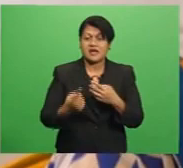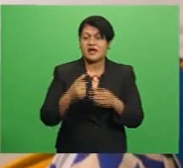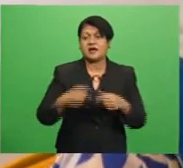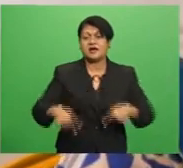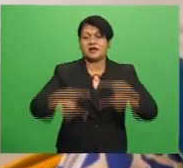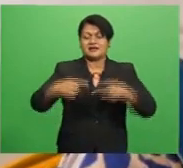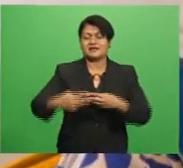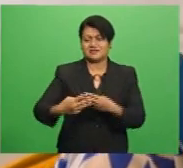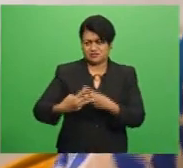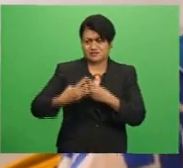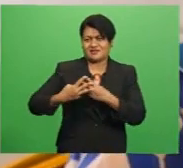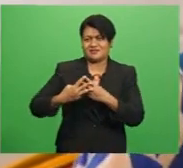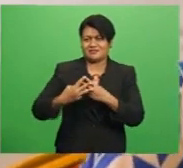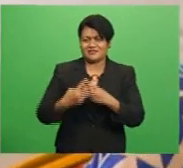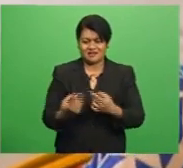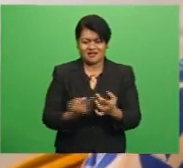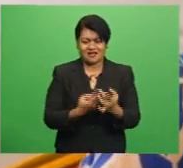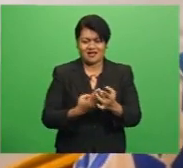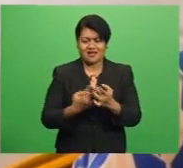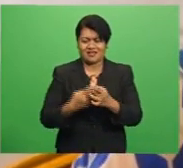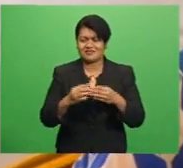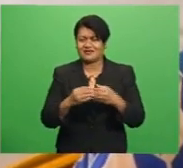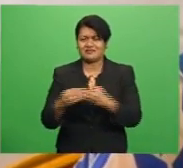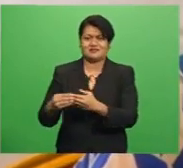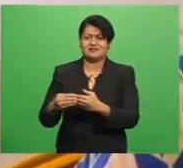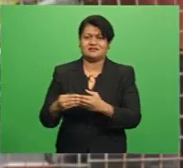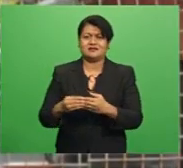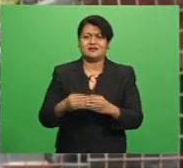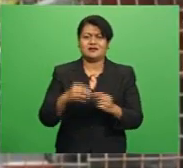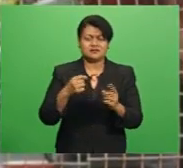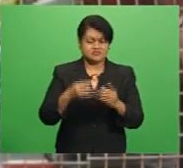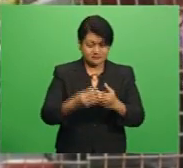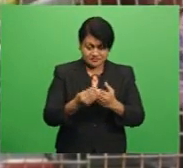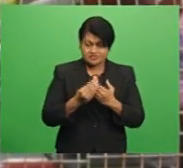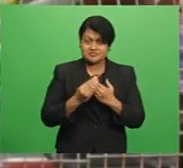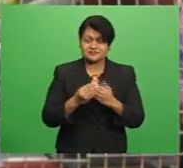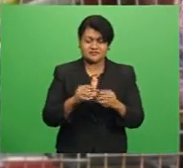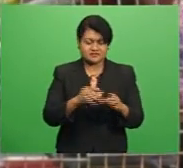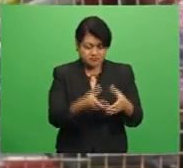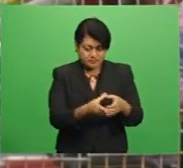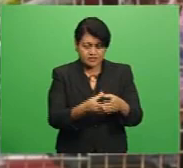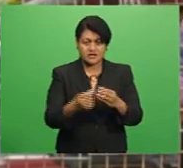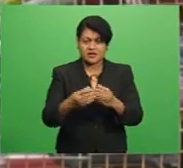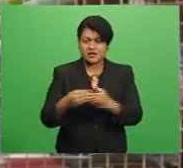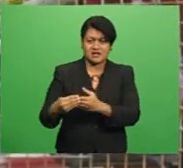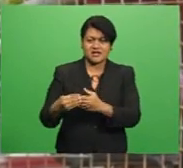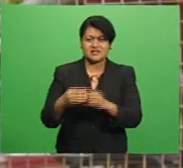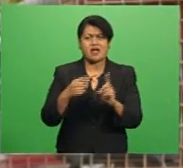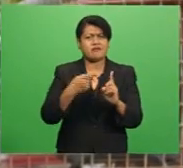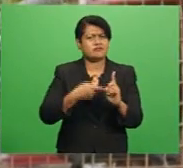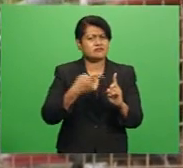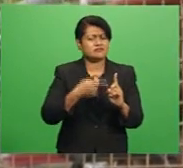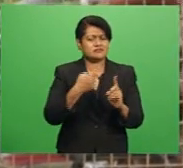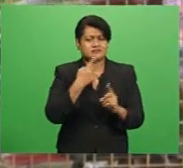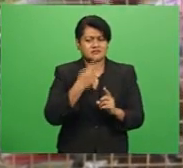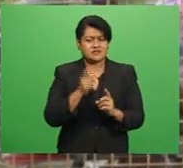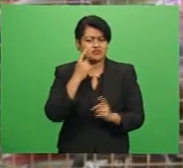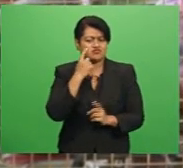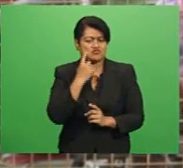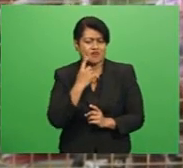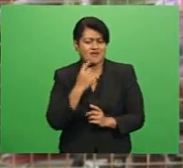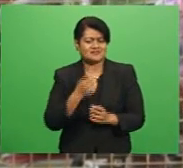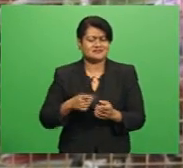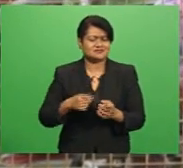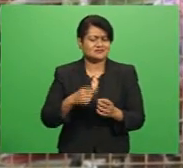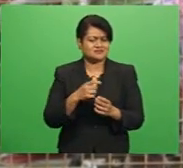deputy leader and other executives. Party leader Willem Ngavoka, in trying to hold the party's reputation together, says these members feel their